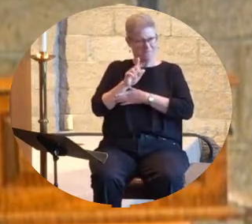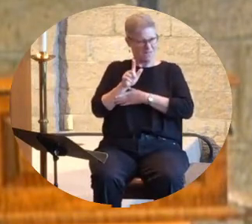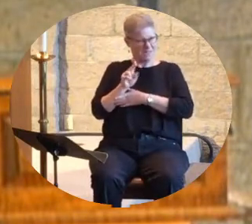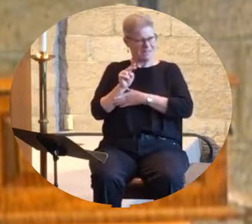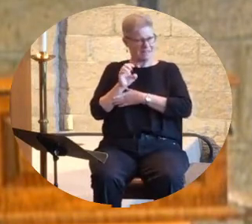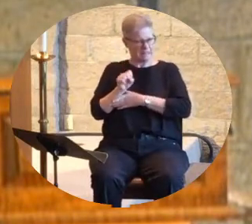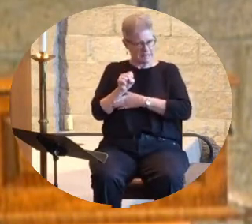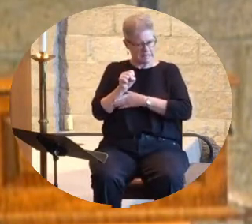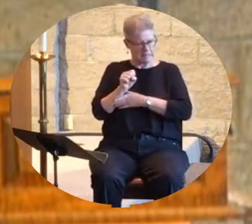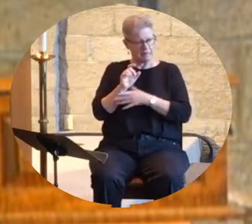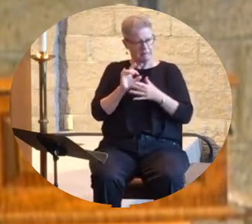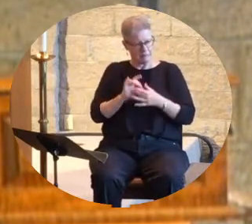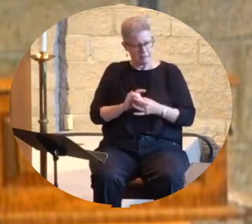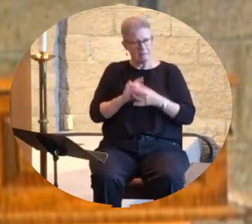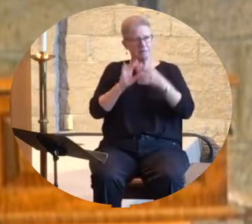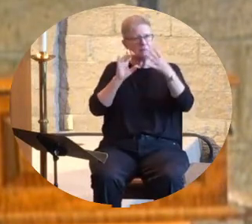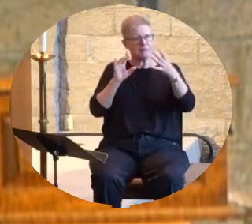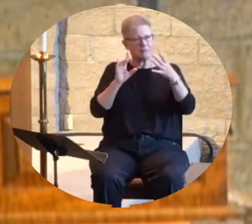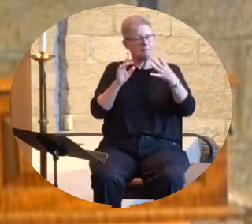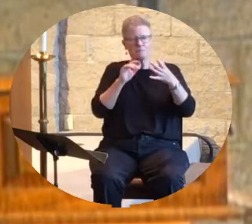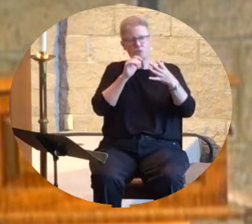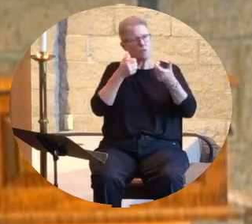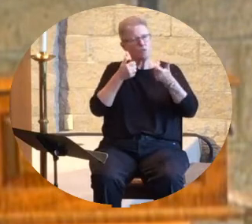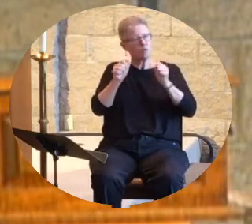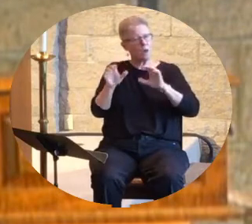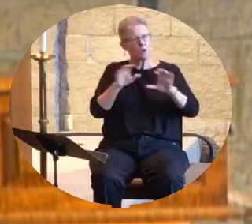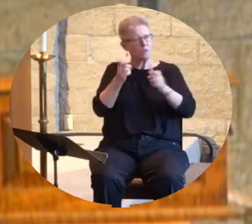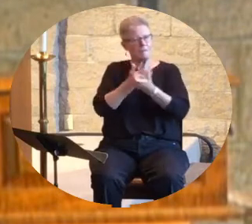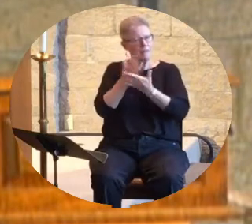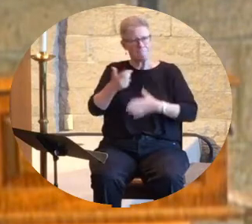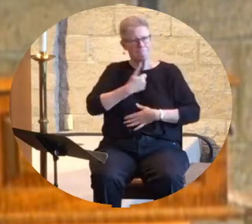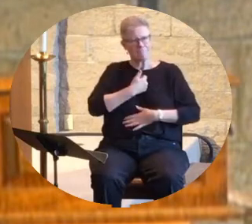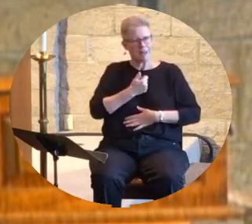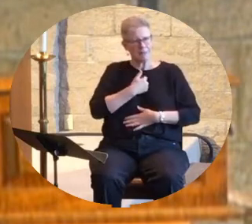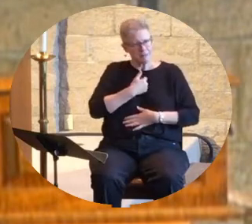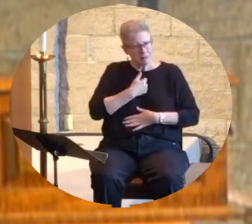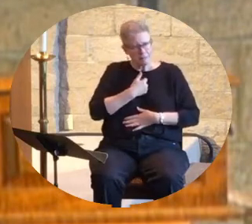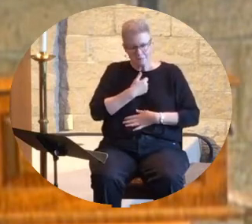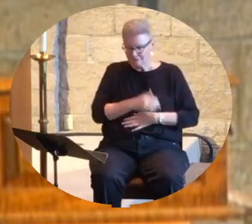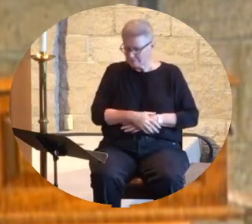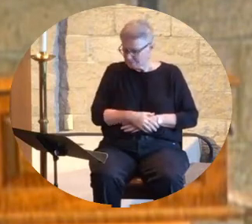As I live more intentionally from my own